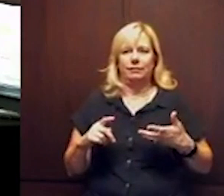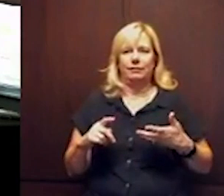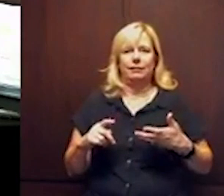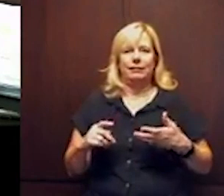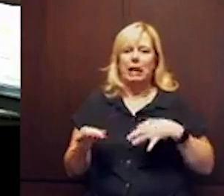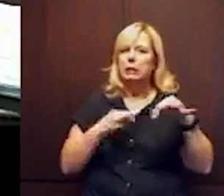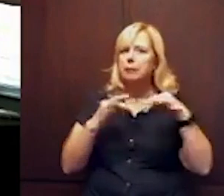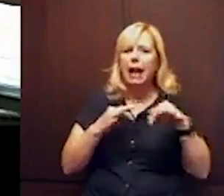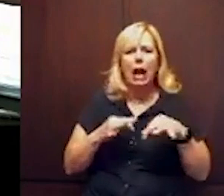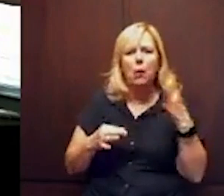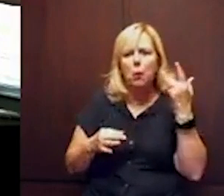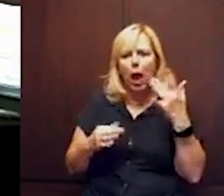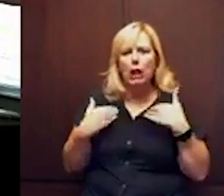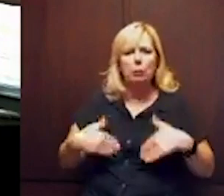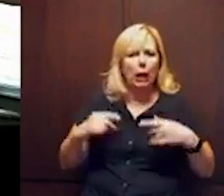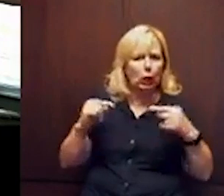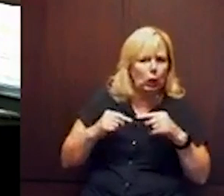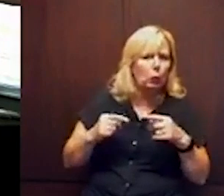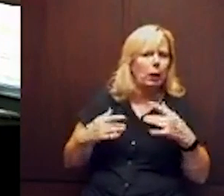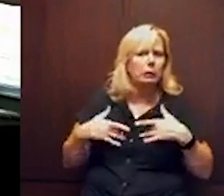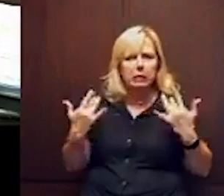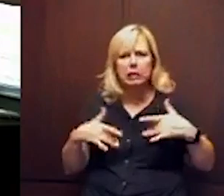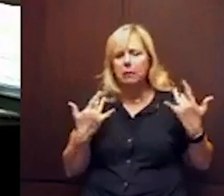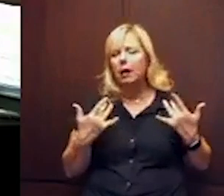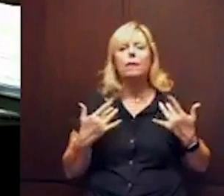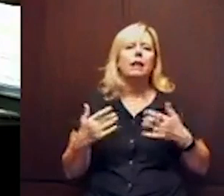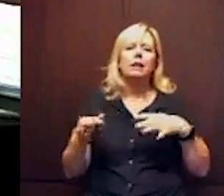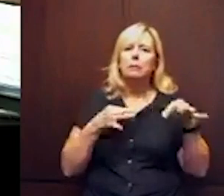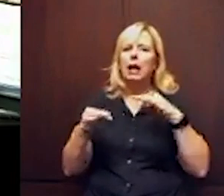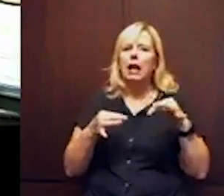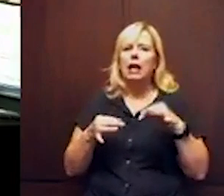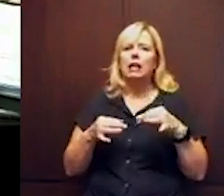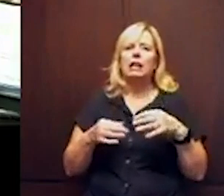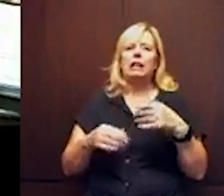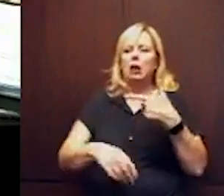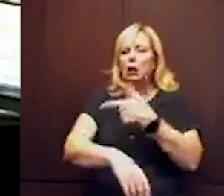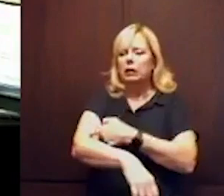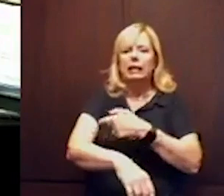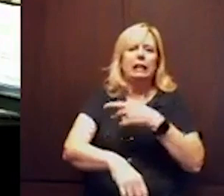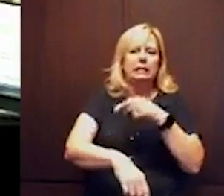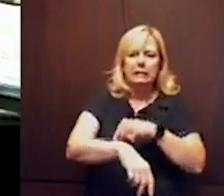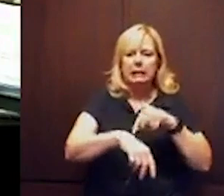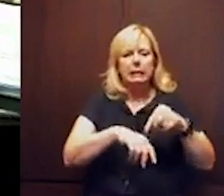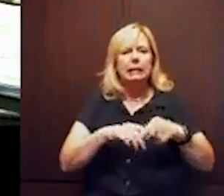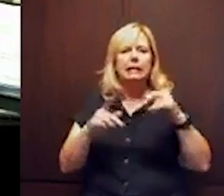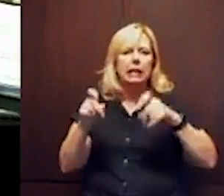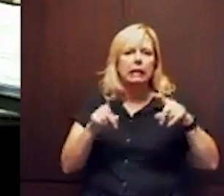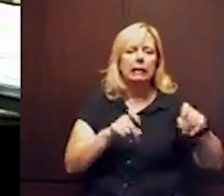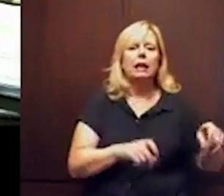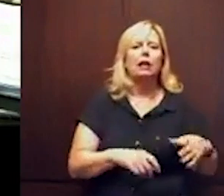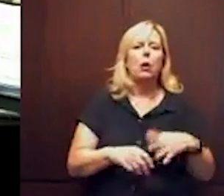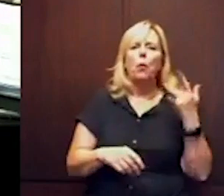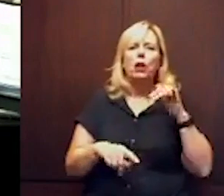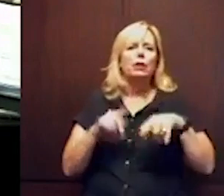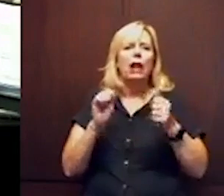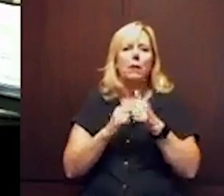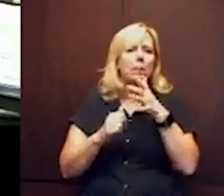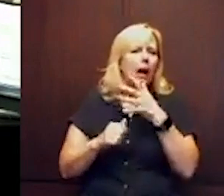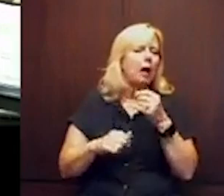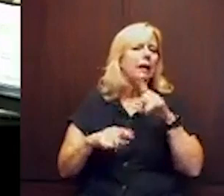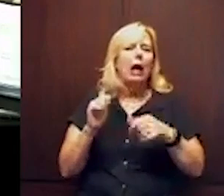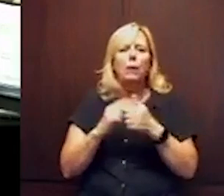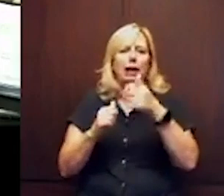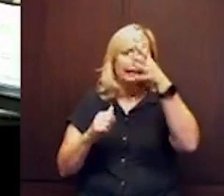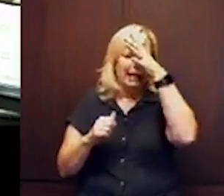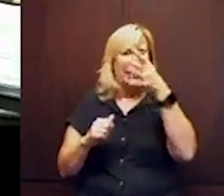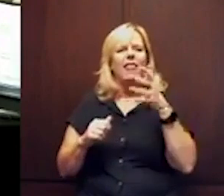you can't be explained as to what's happening. You don't understand why you're, you know, being stuck with needles and, you know, why you can't be with mom or dad. And